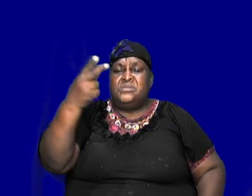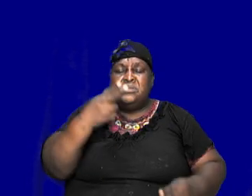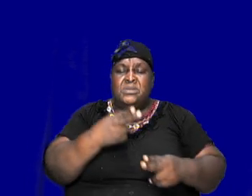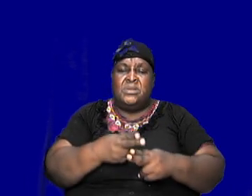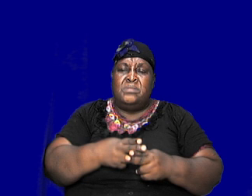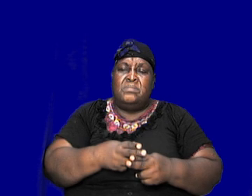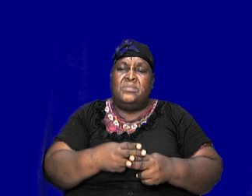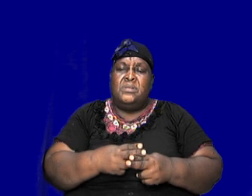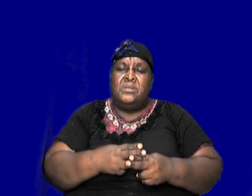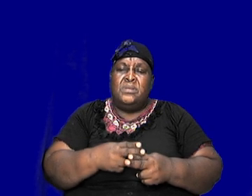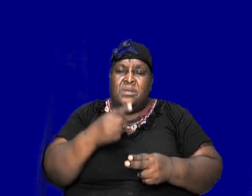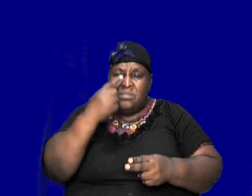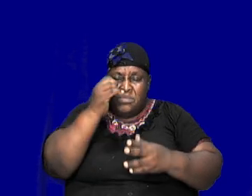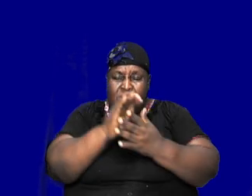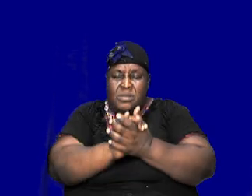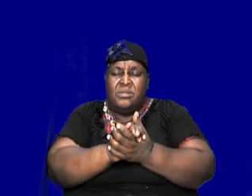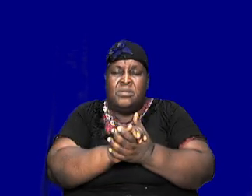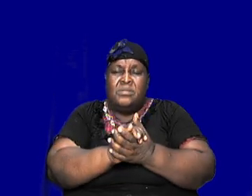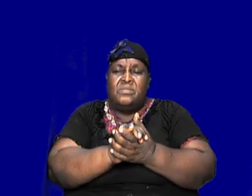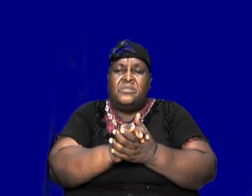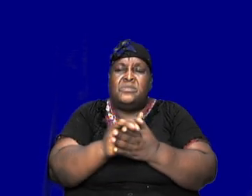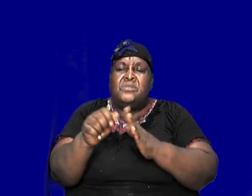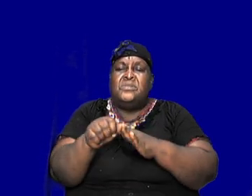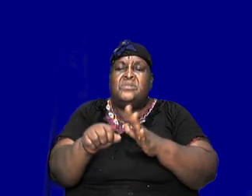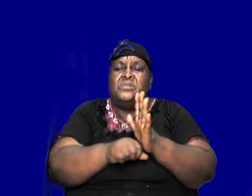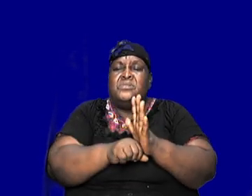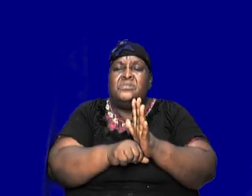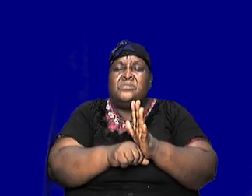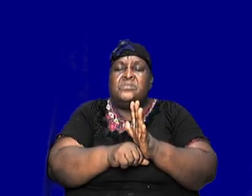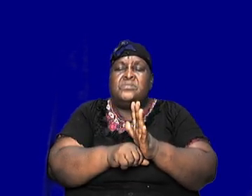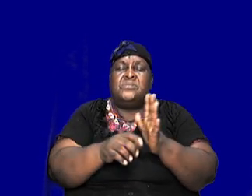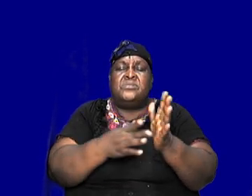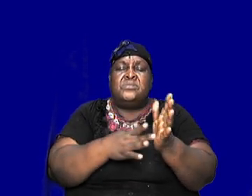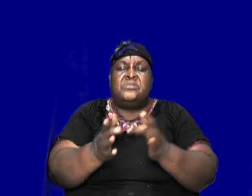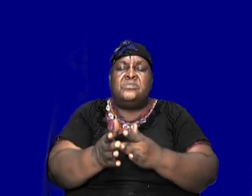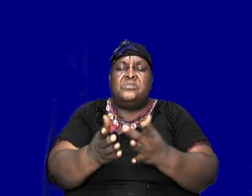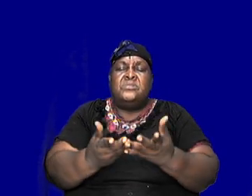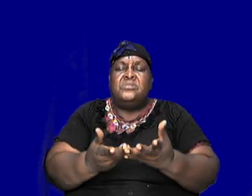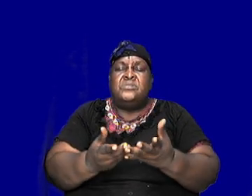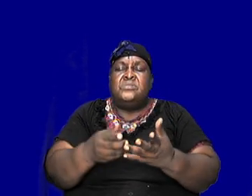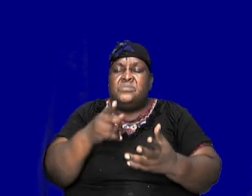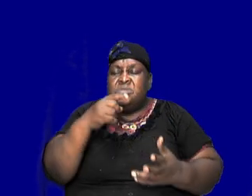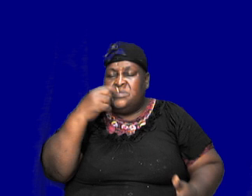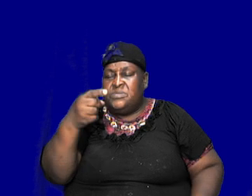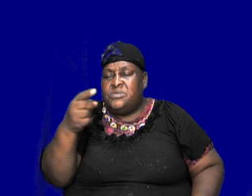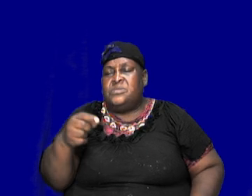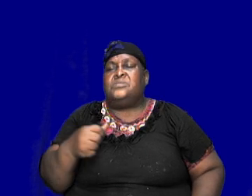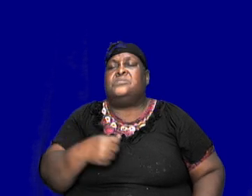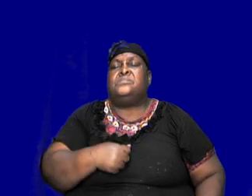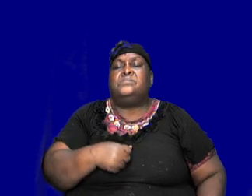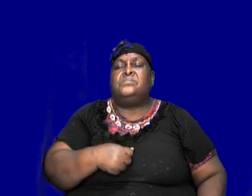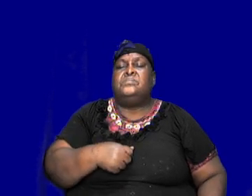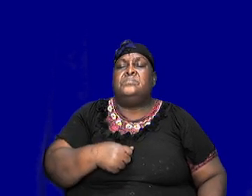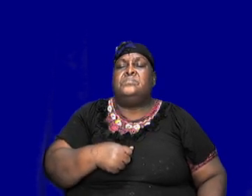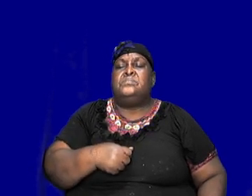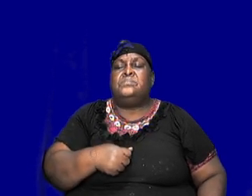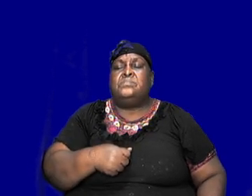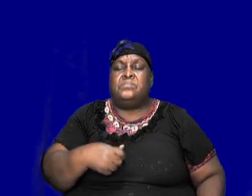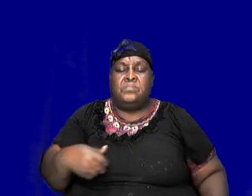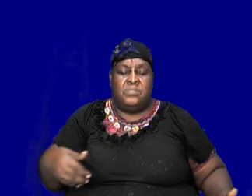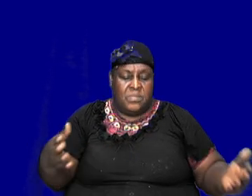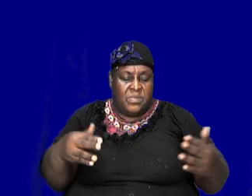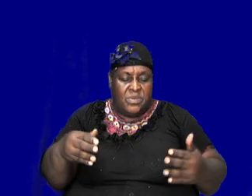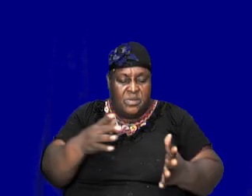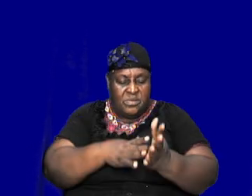So I believe this is the scripture that Jesus was quoting based on what is written here. And so here